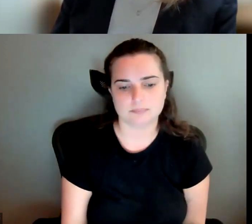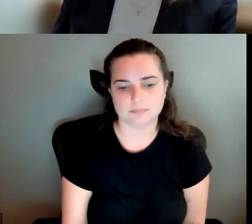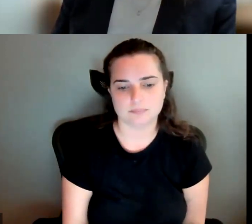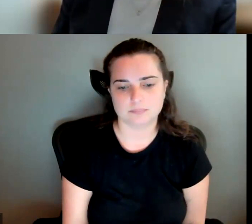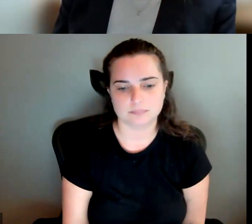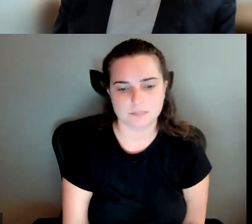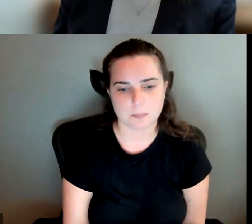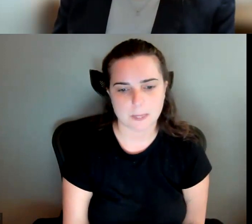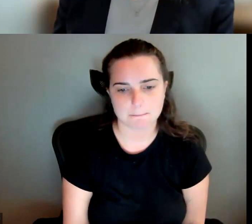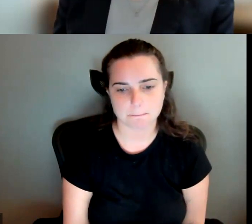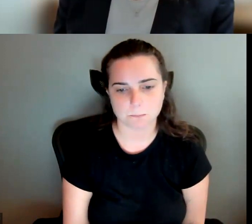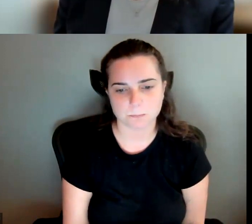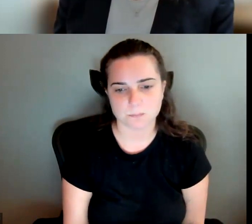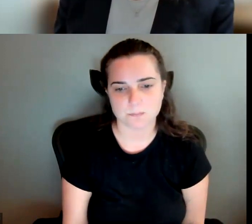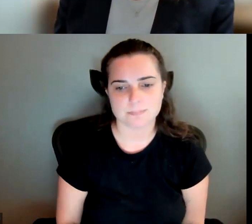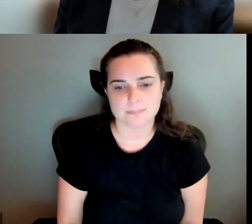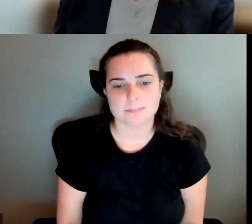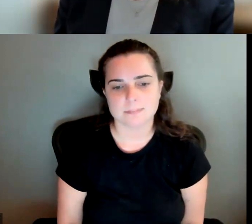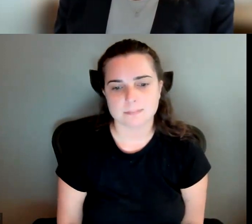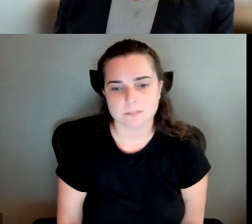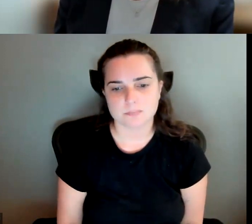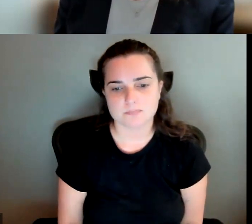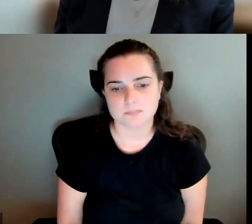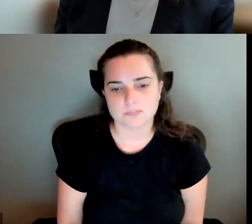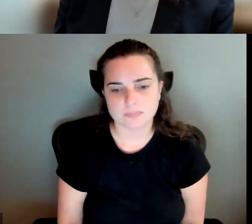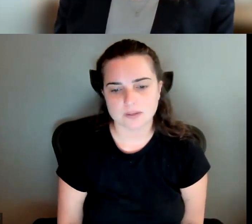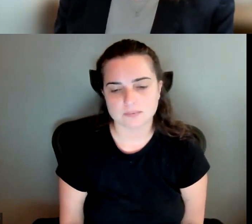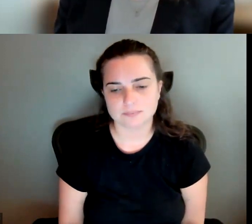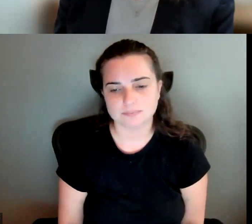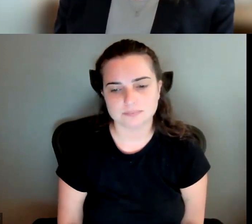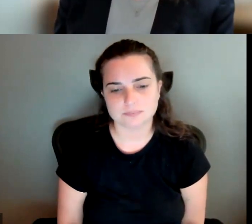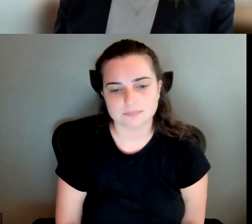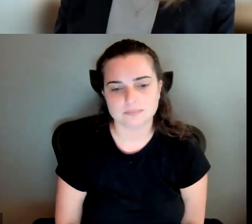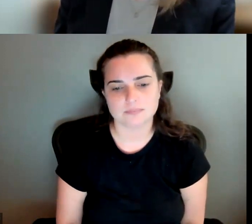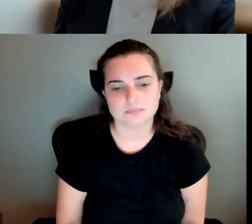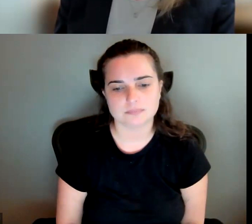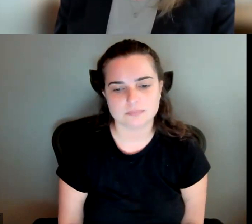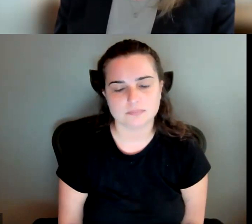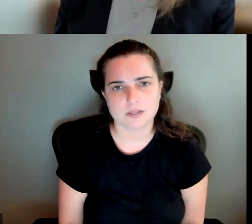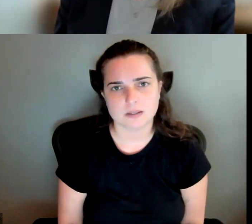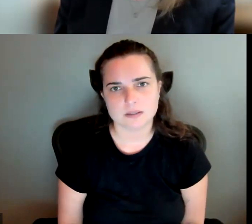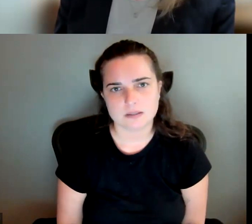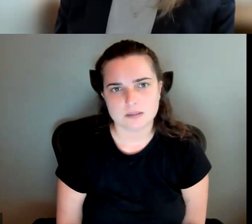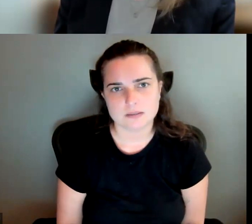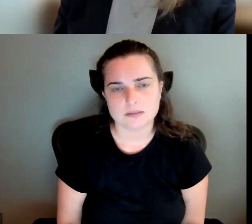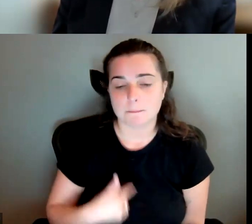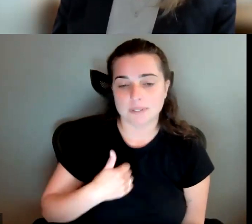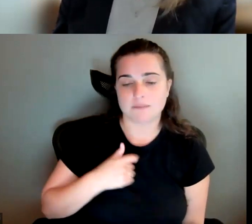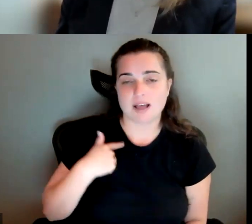SSI, not SSDI, So my